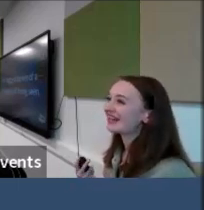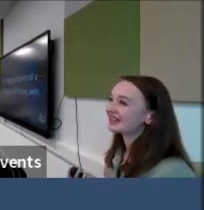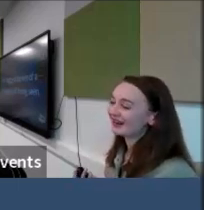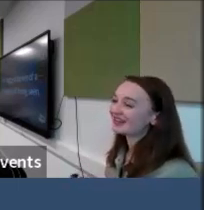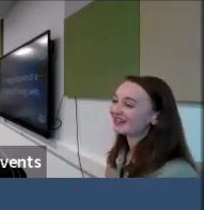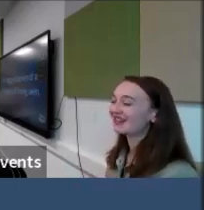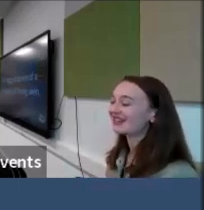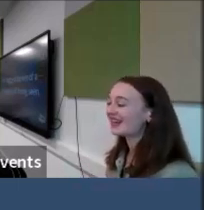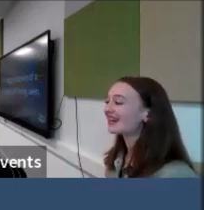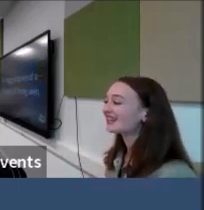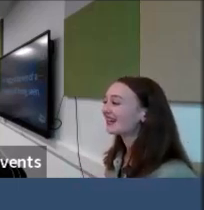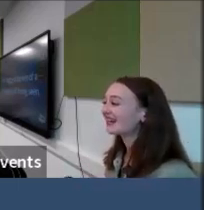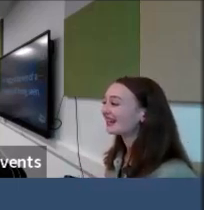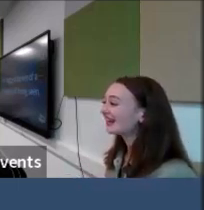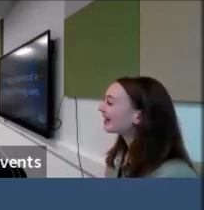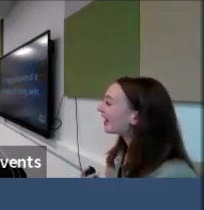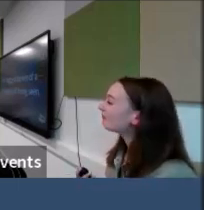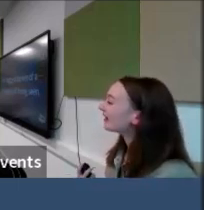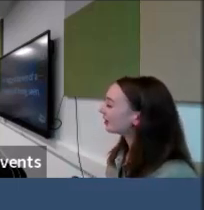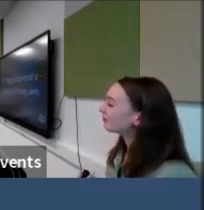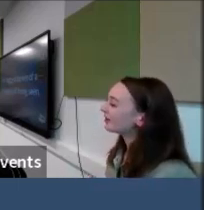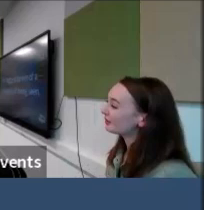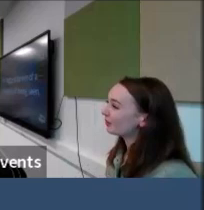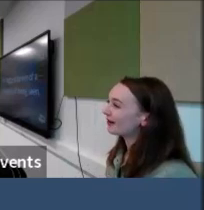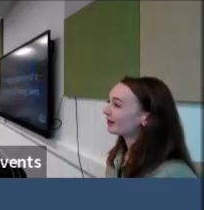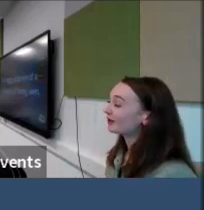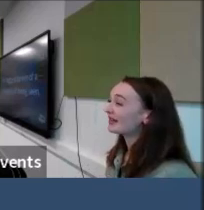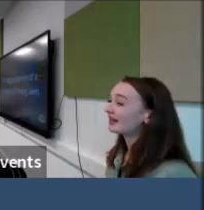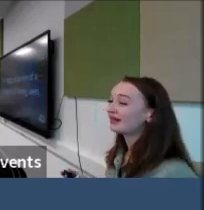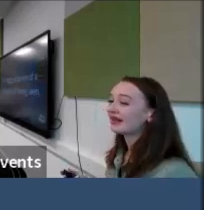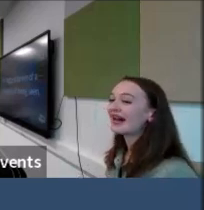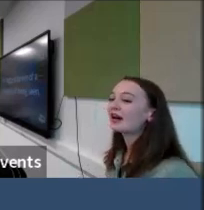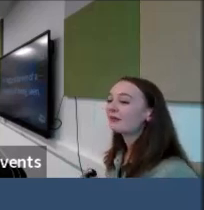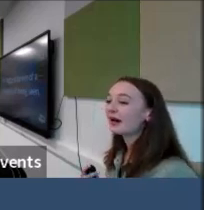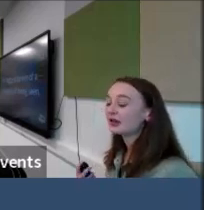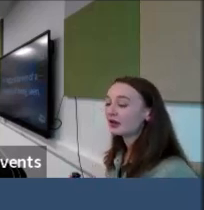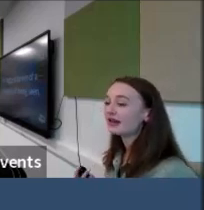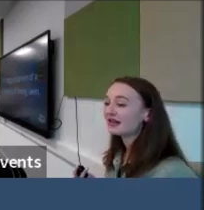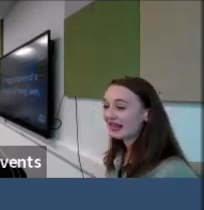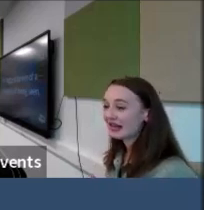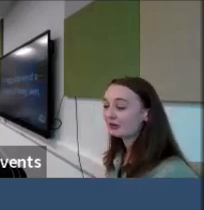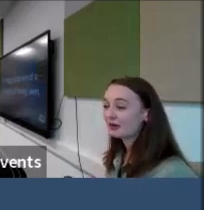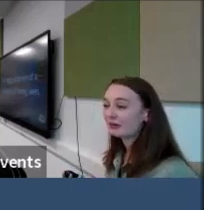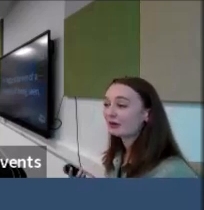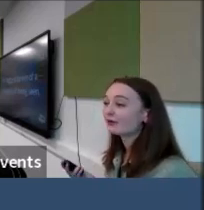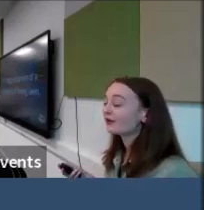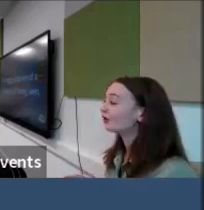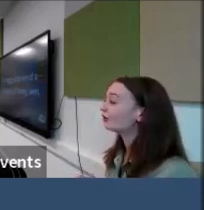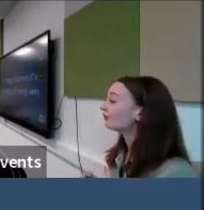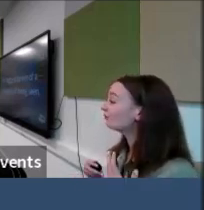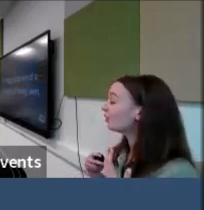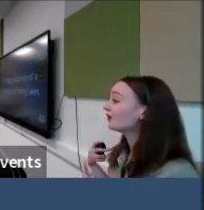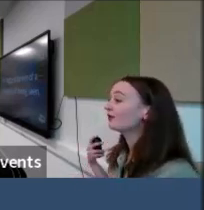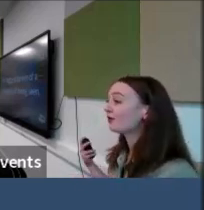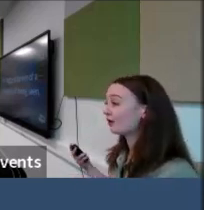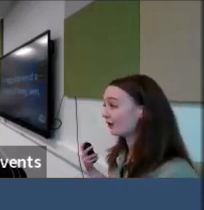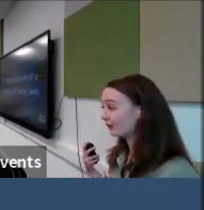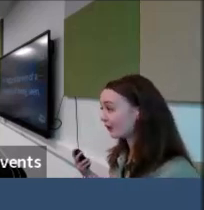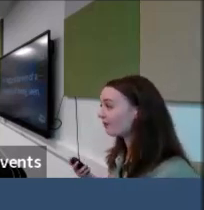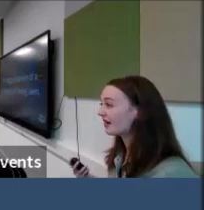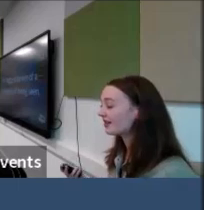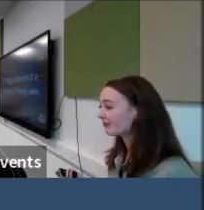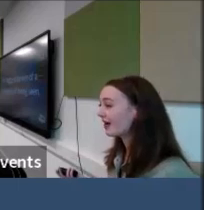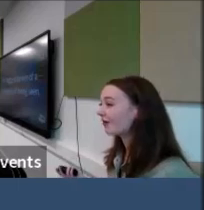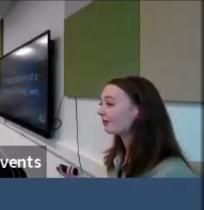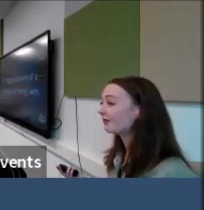your everyday interactions in society. How might you make them more inclusive, and how might you make disabled people feel more at the forefront